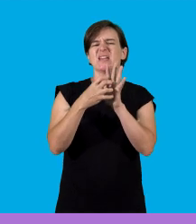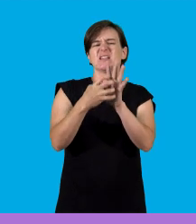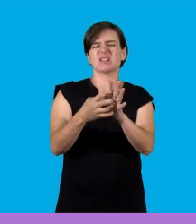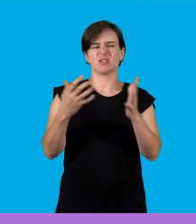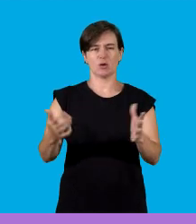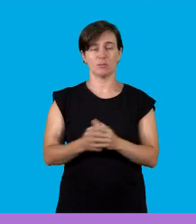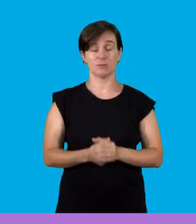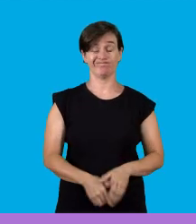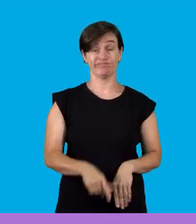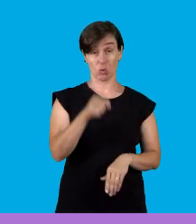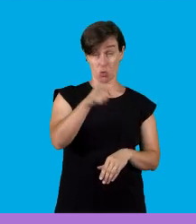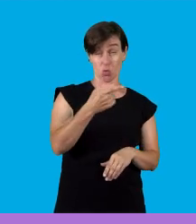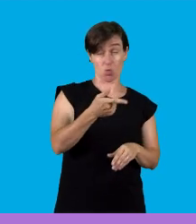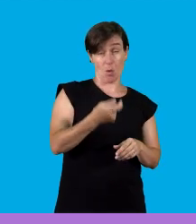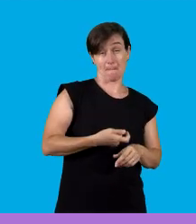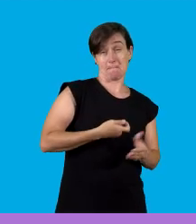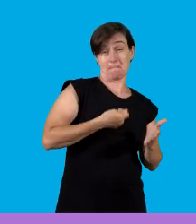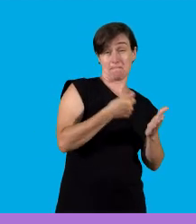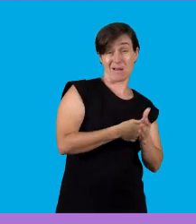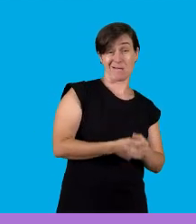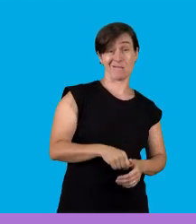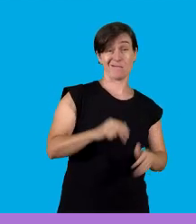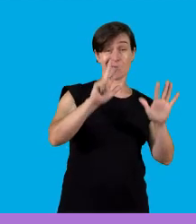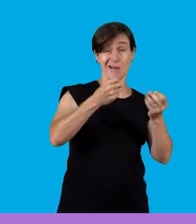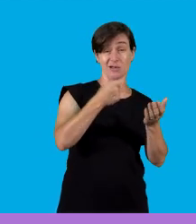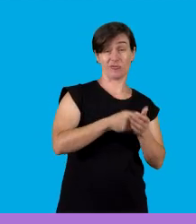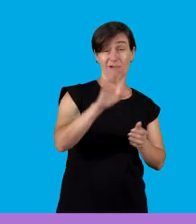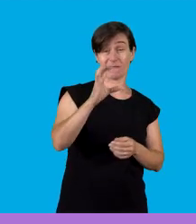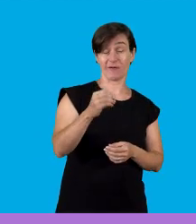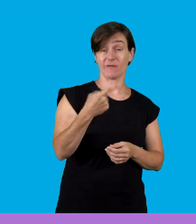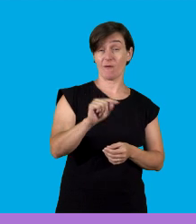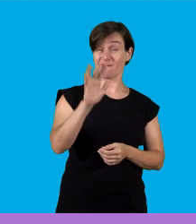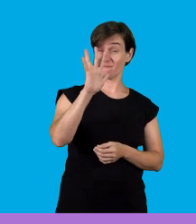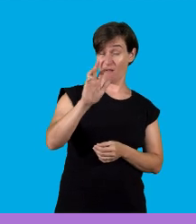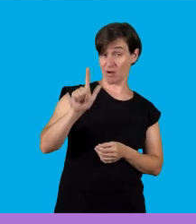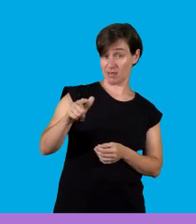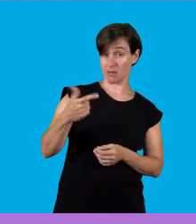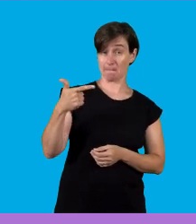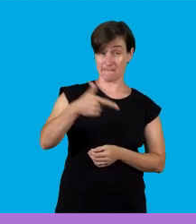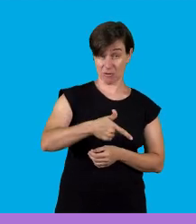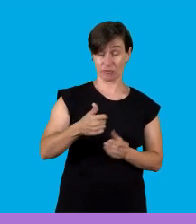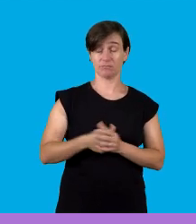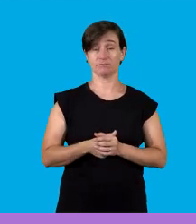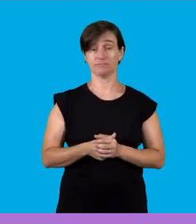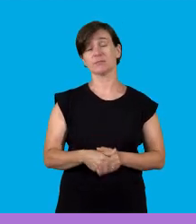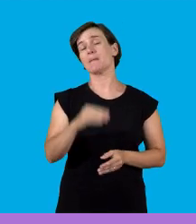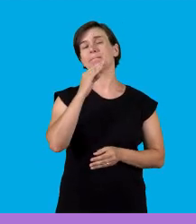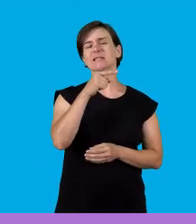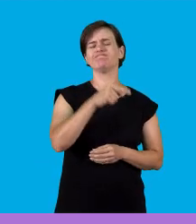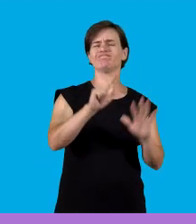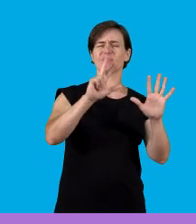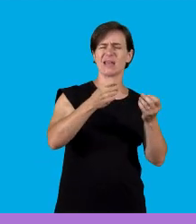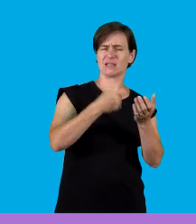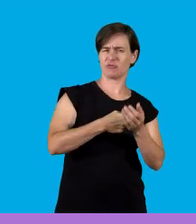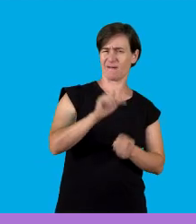example, okay, if you pay 80 Rand 50 for 5 liters of petrol, then your